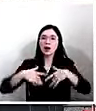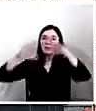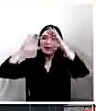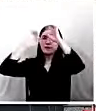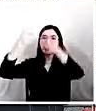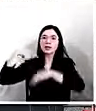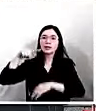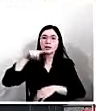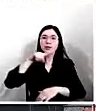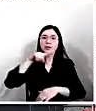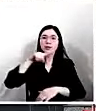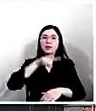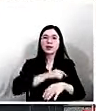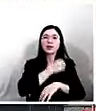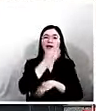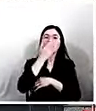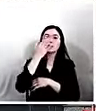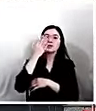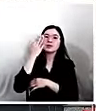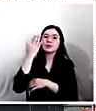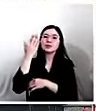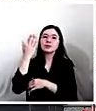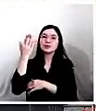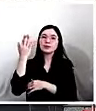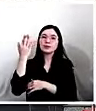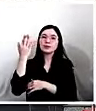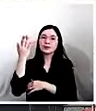yours, we are